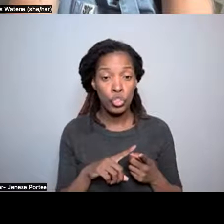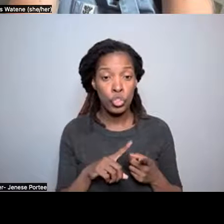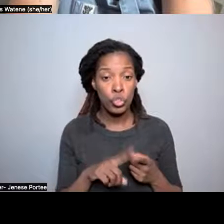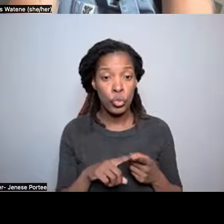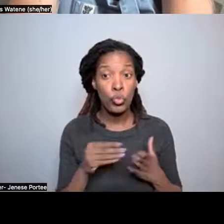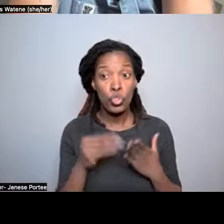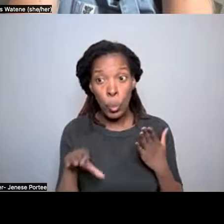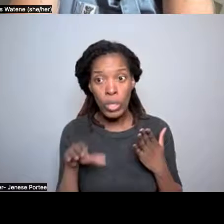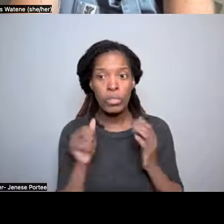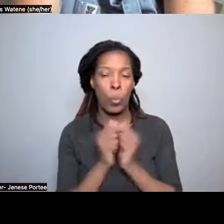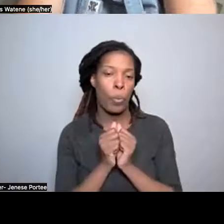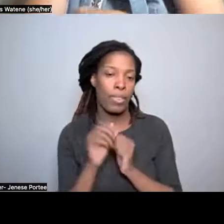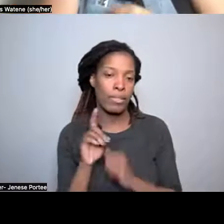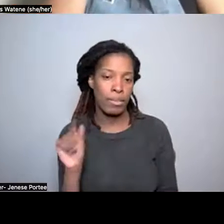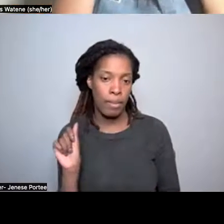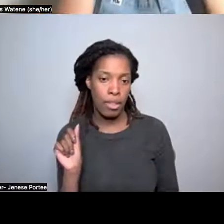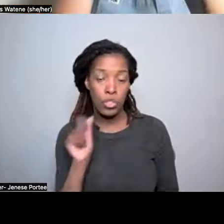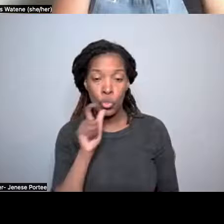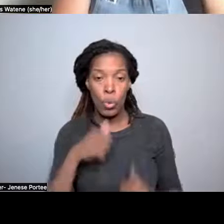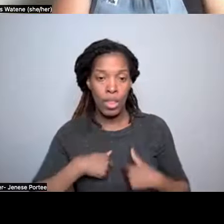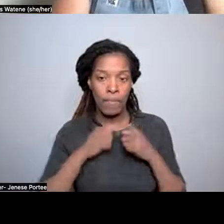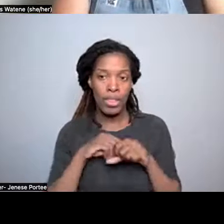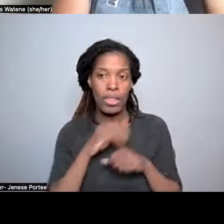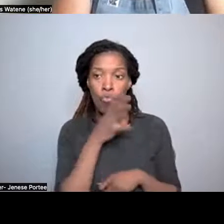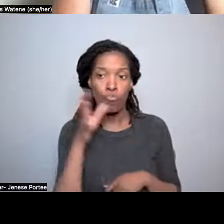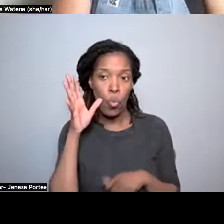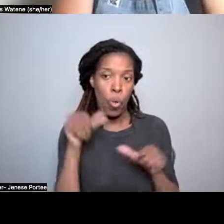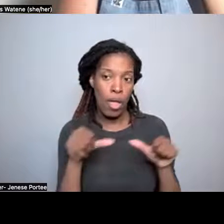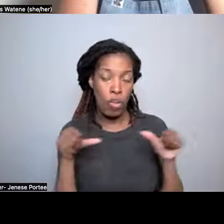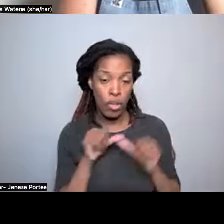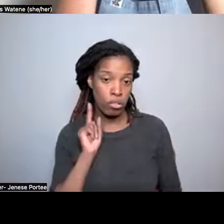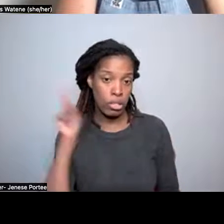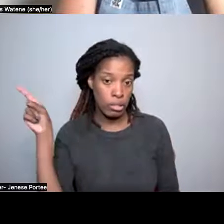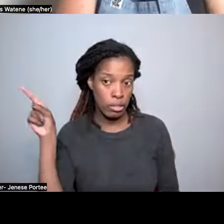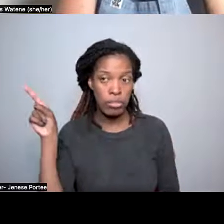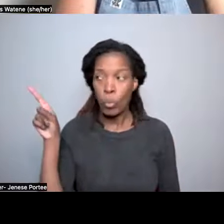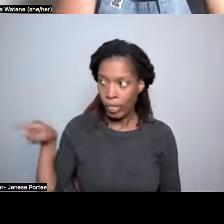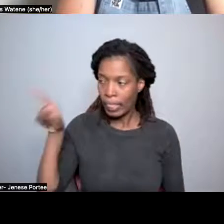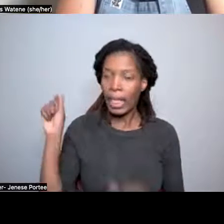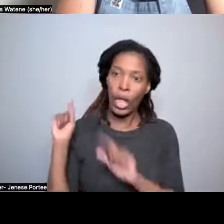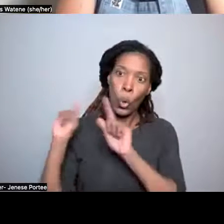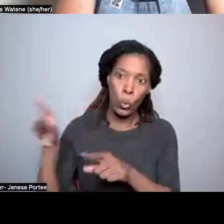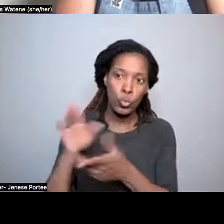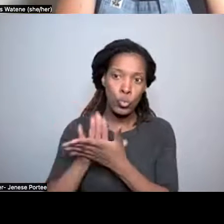students with disabilities that live in the rural areas, so that they can go to school